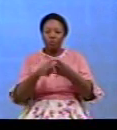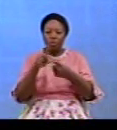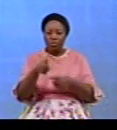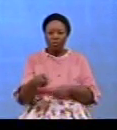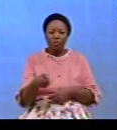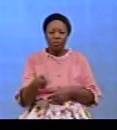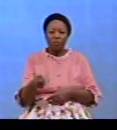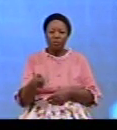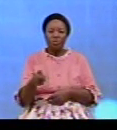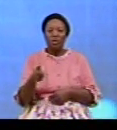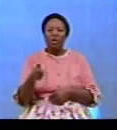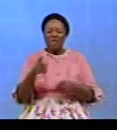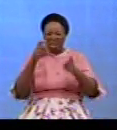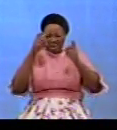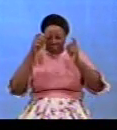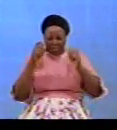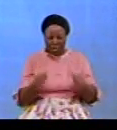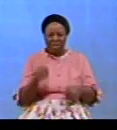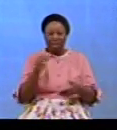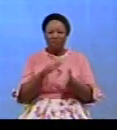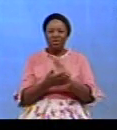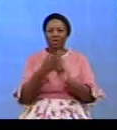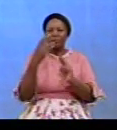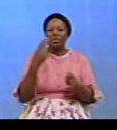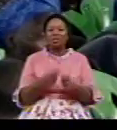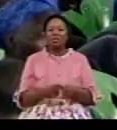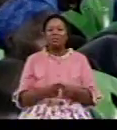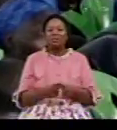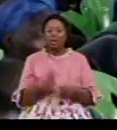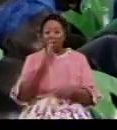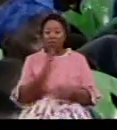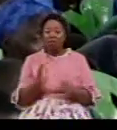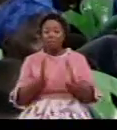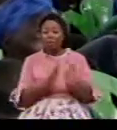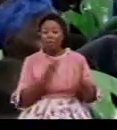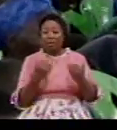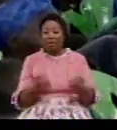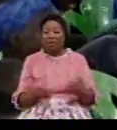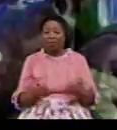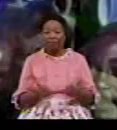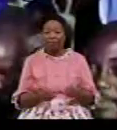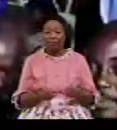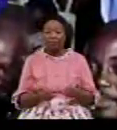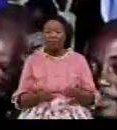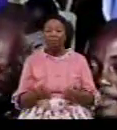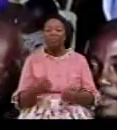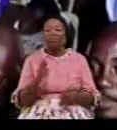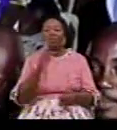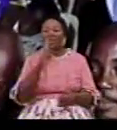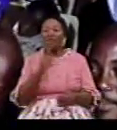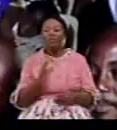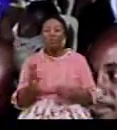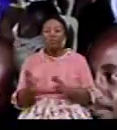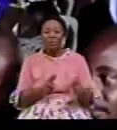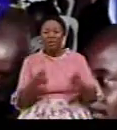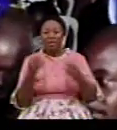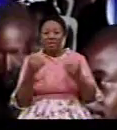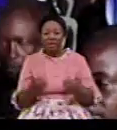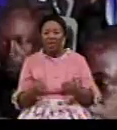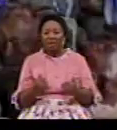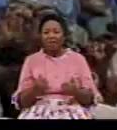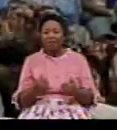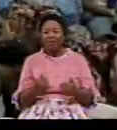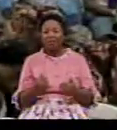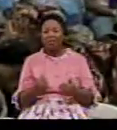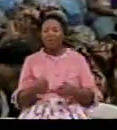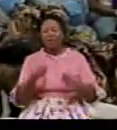information immediately. When we pray you for ready? You. The answer will locate you where you are. Ready. Father,